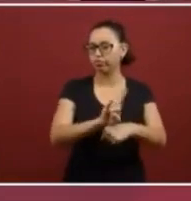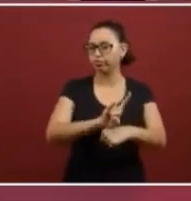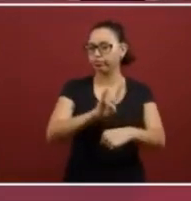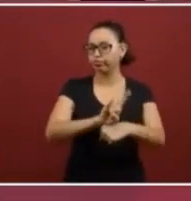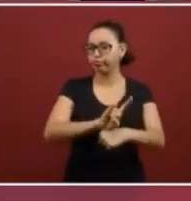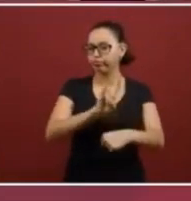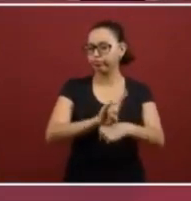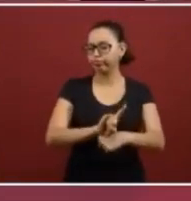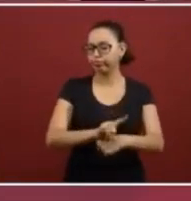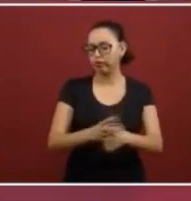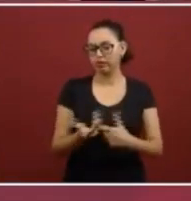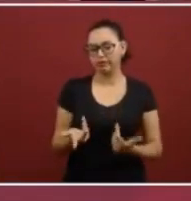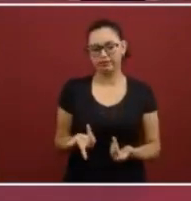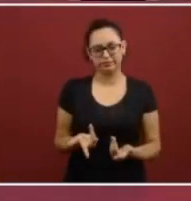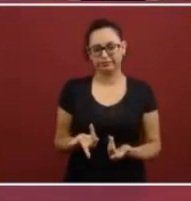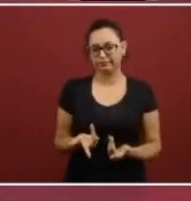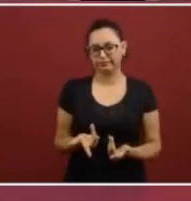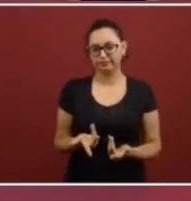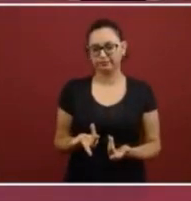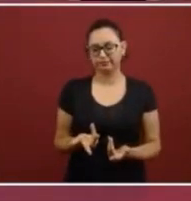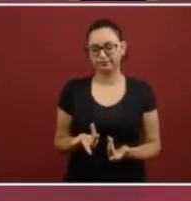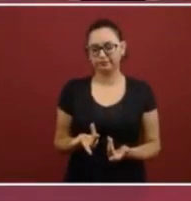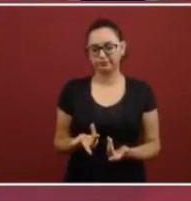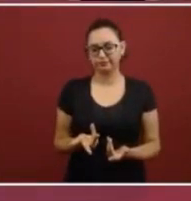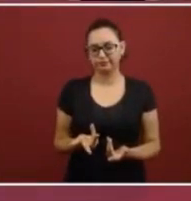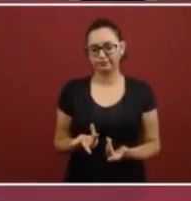would, ¿Y qué decían?